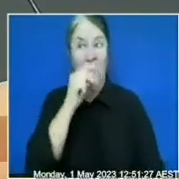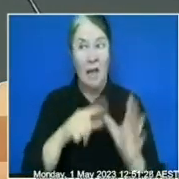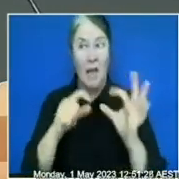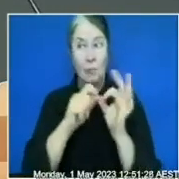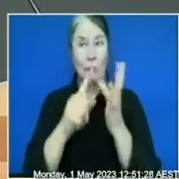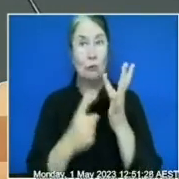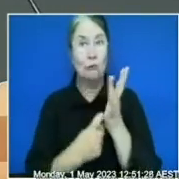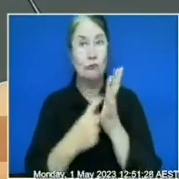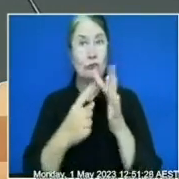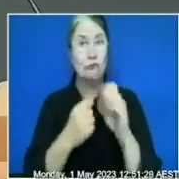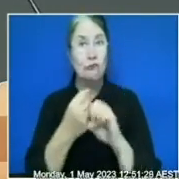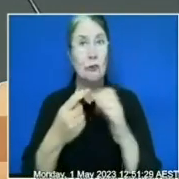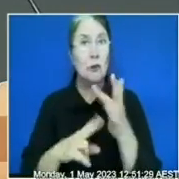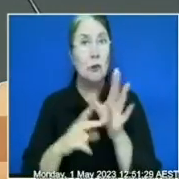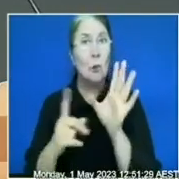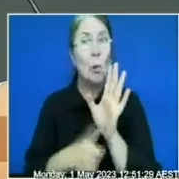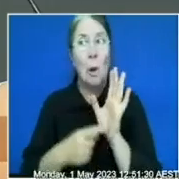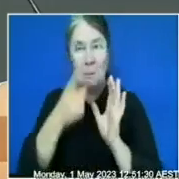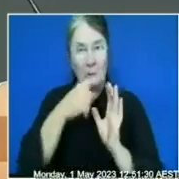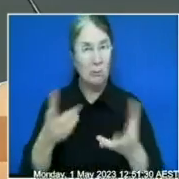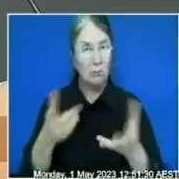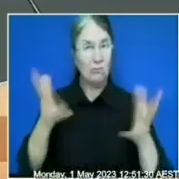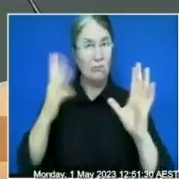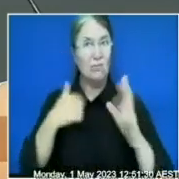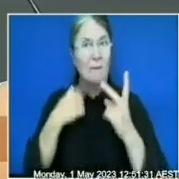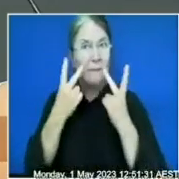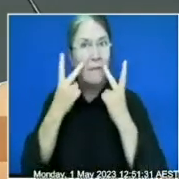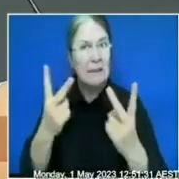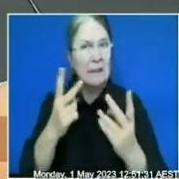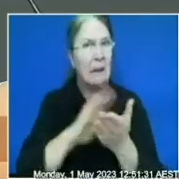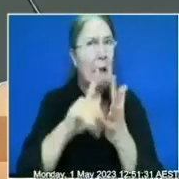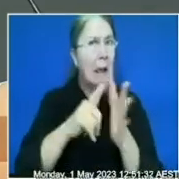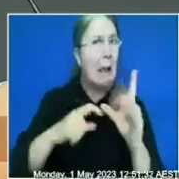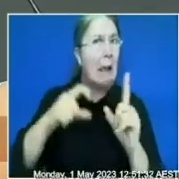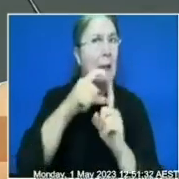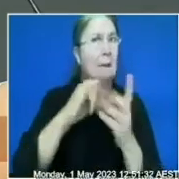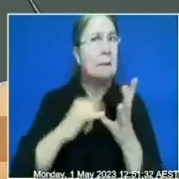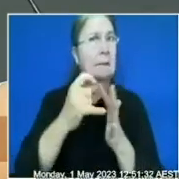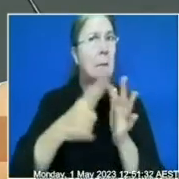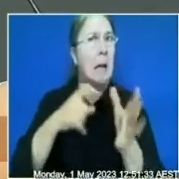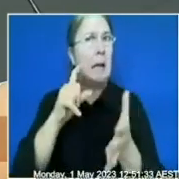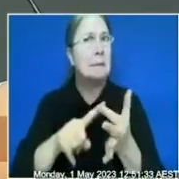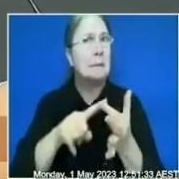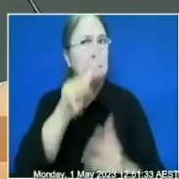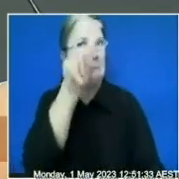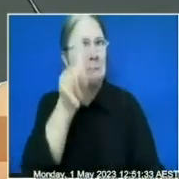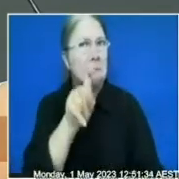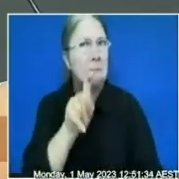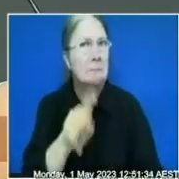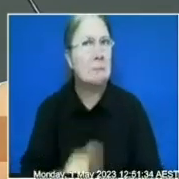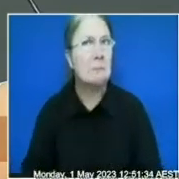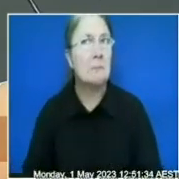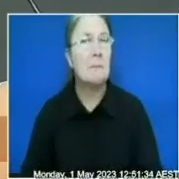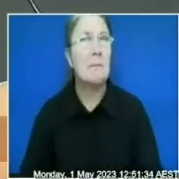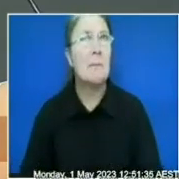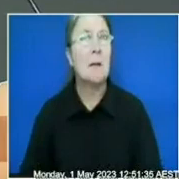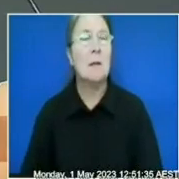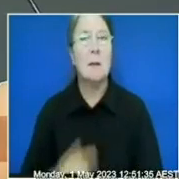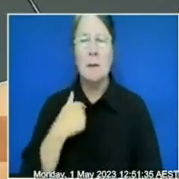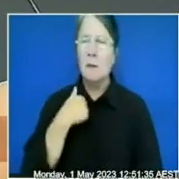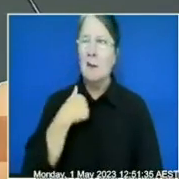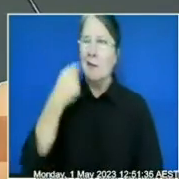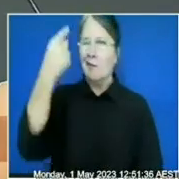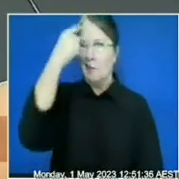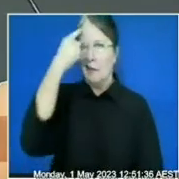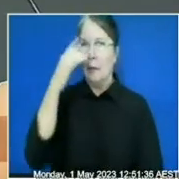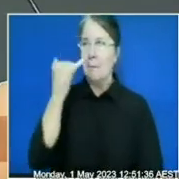I imagine so. It would be the Commonwealth Government. It would be the Commonwealth. Yes. So I couldn't ask you about that, I guess. Not in detail.